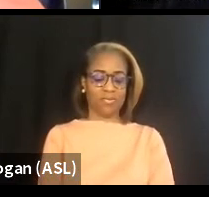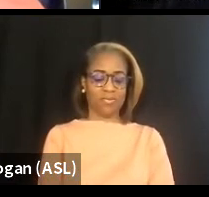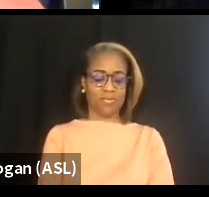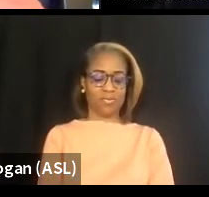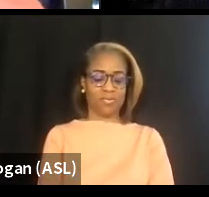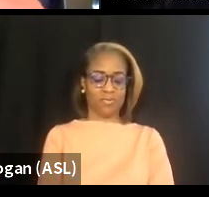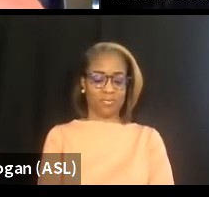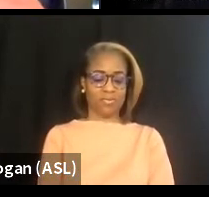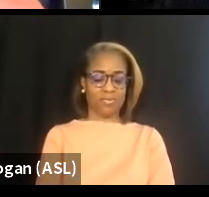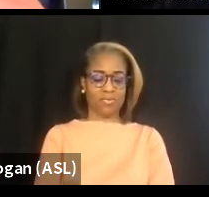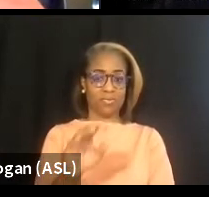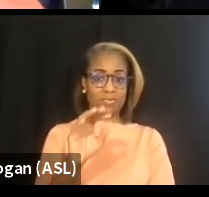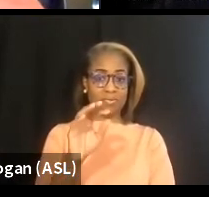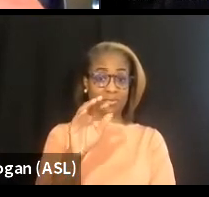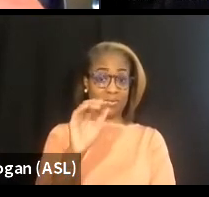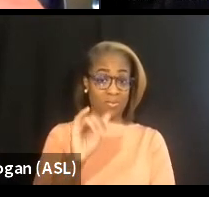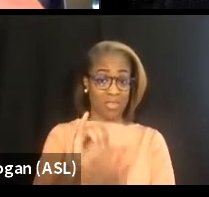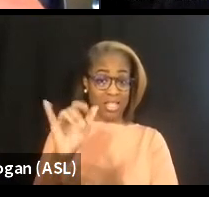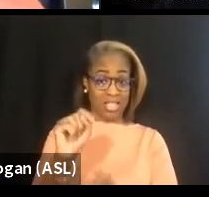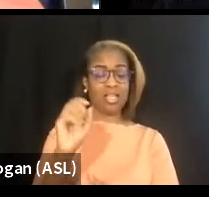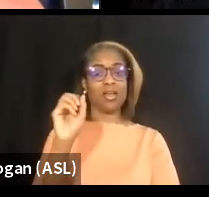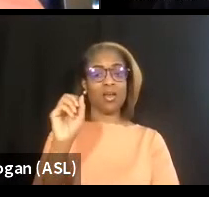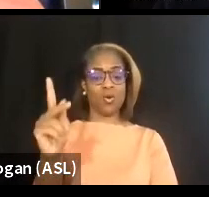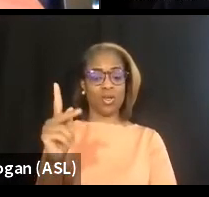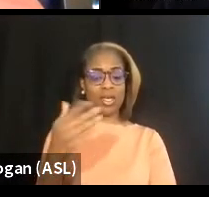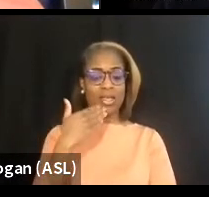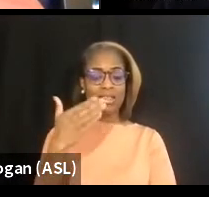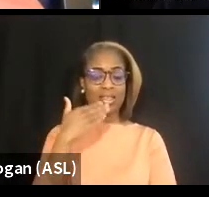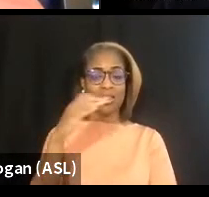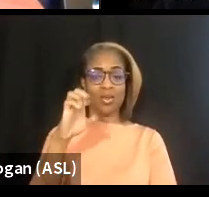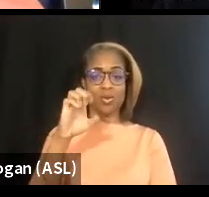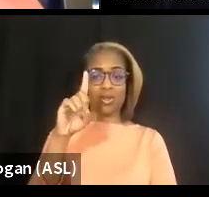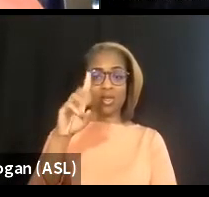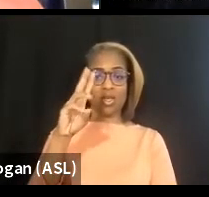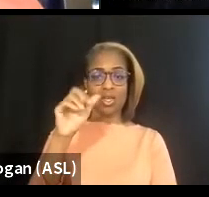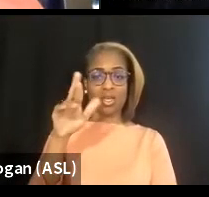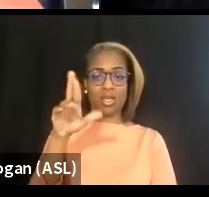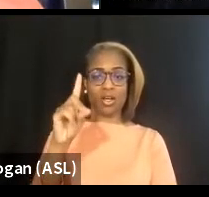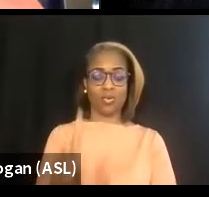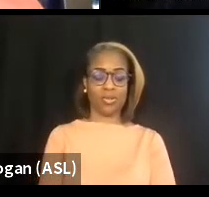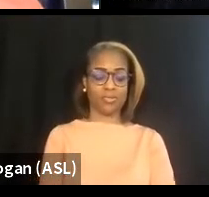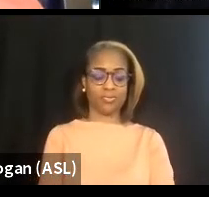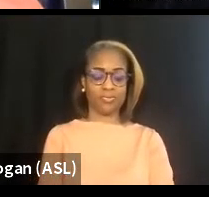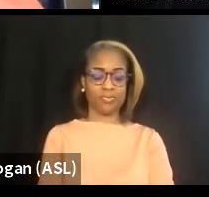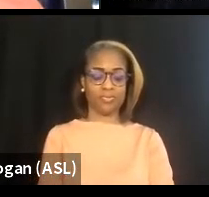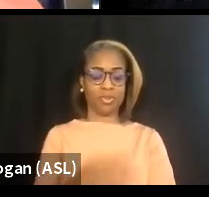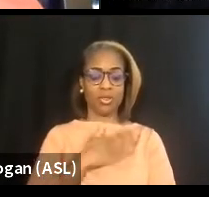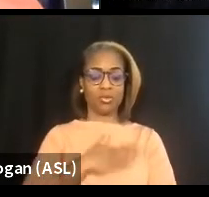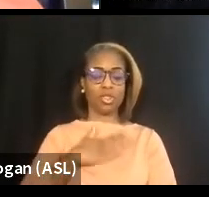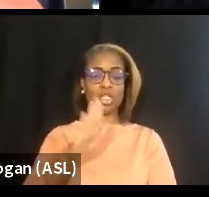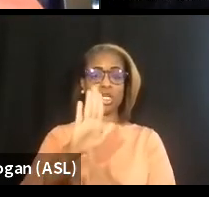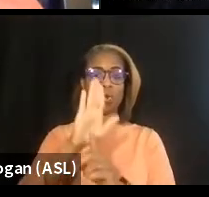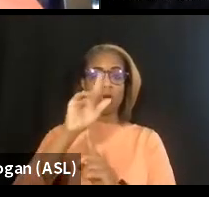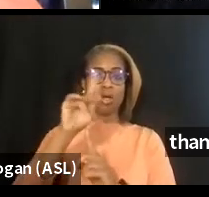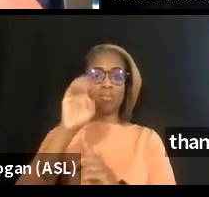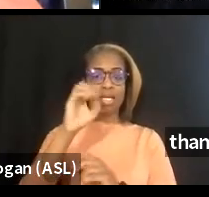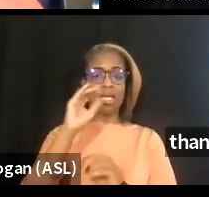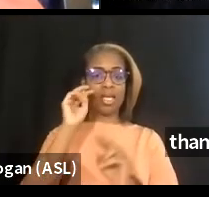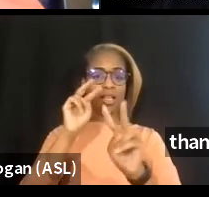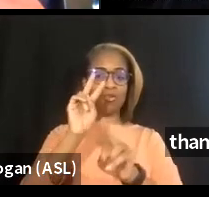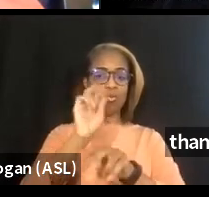That's it. Okay. Thank you, Edward. I appreciate your update and look forward to working with you